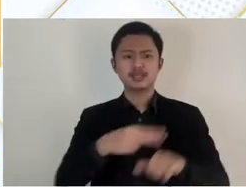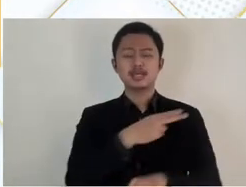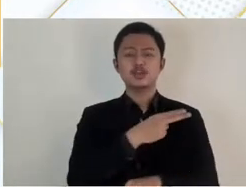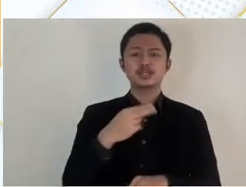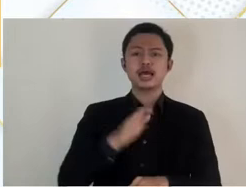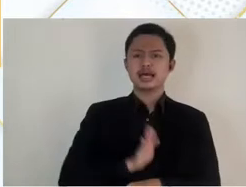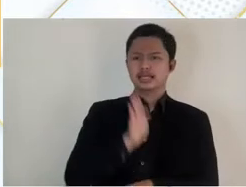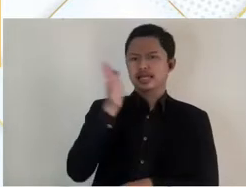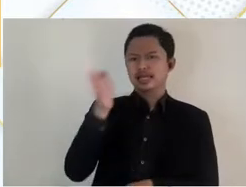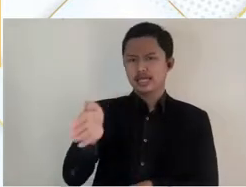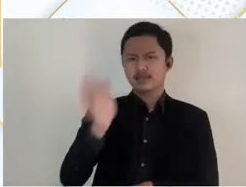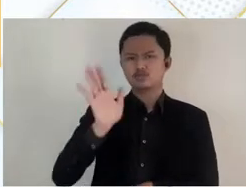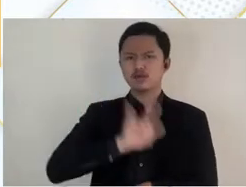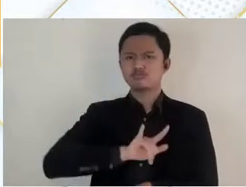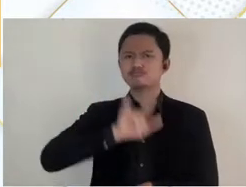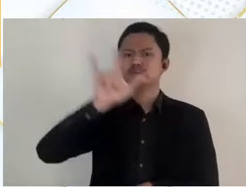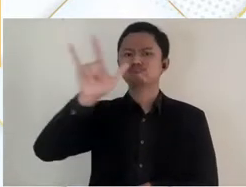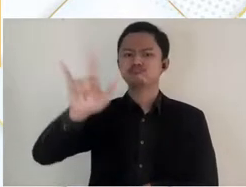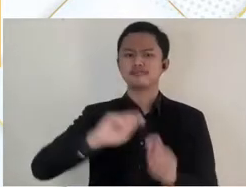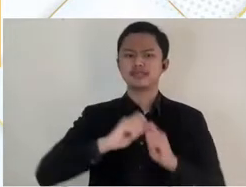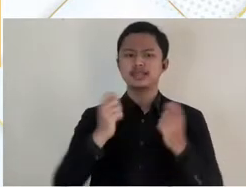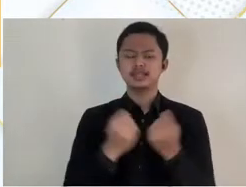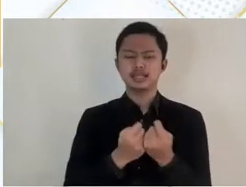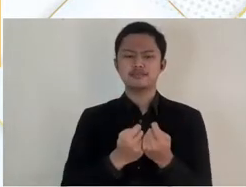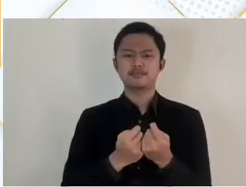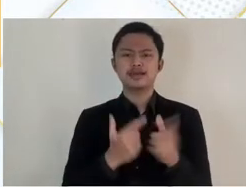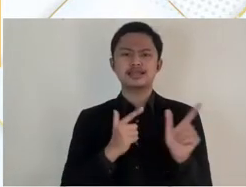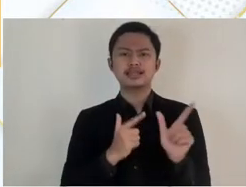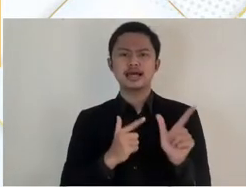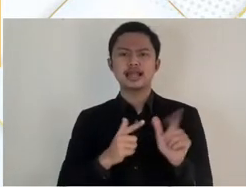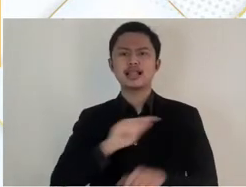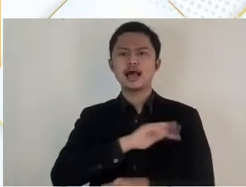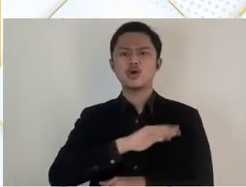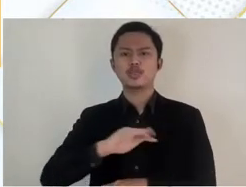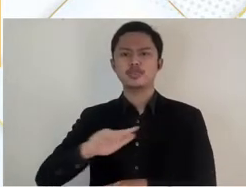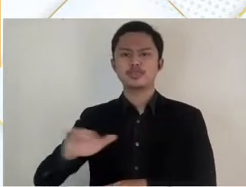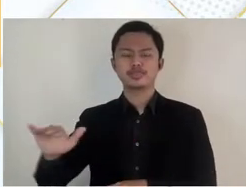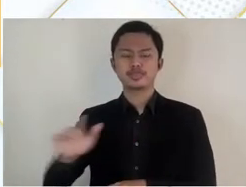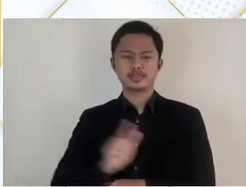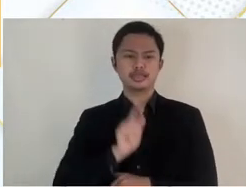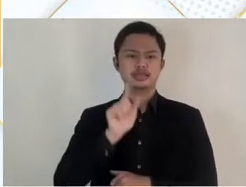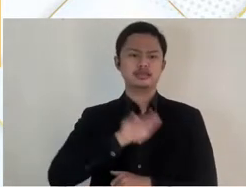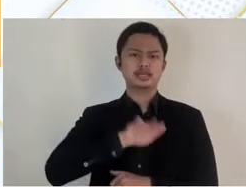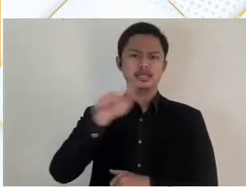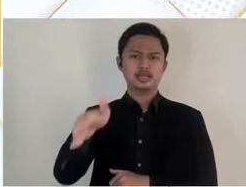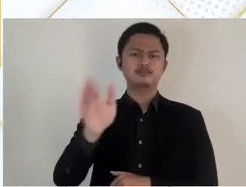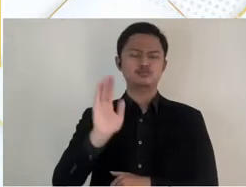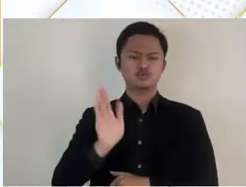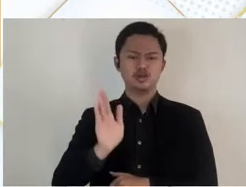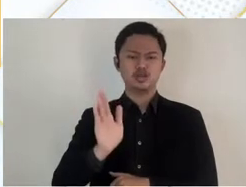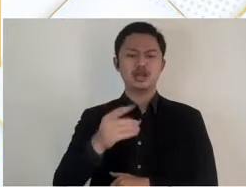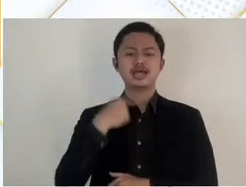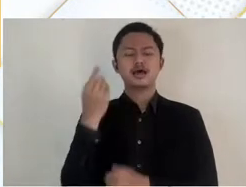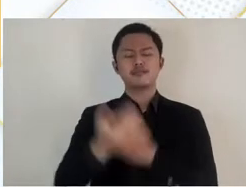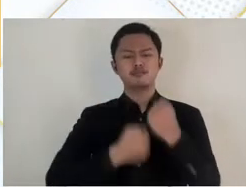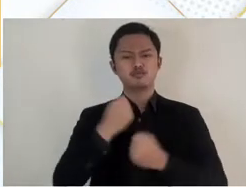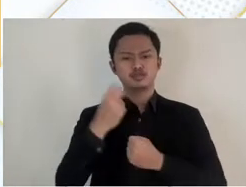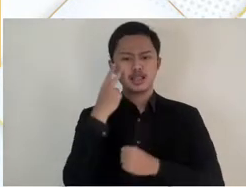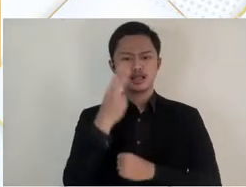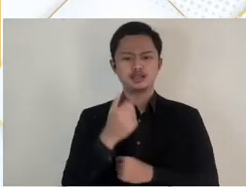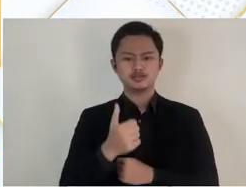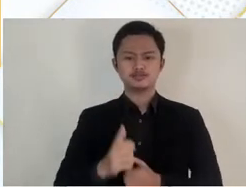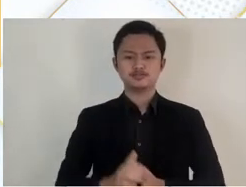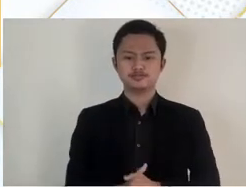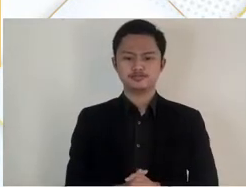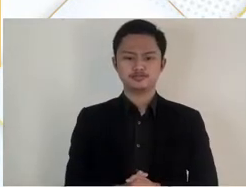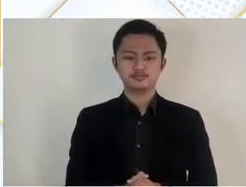peacekeeping operations with the Navy, particularly its corvettes, to assist the Lebanese Navy. Maybe that's an area we could look at a little bit more. All right,